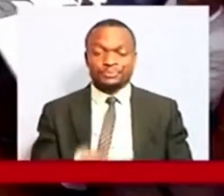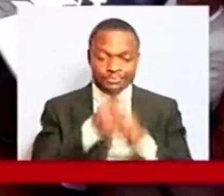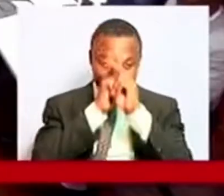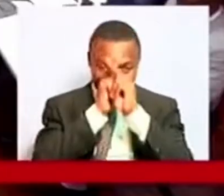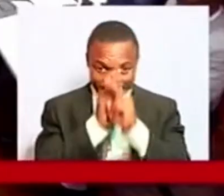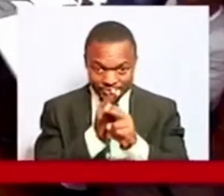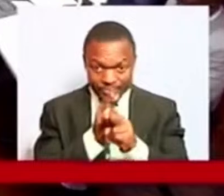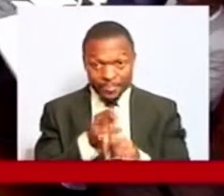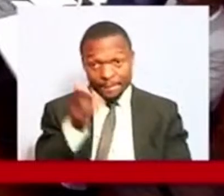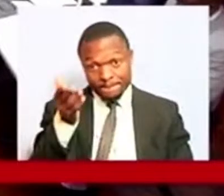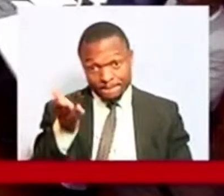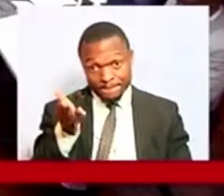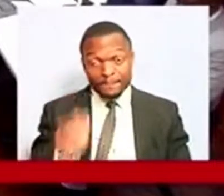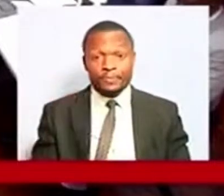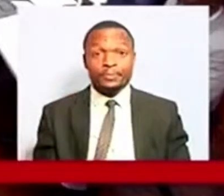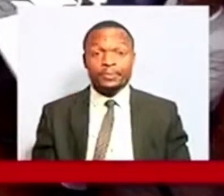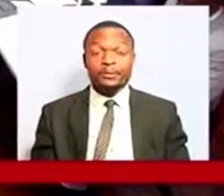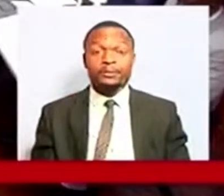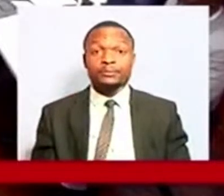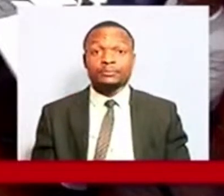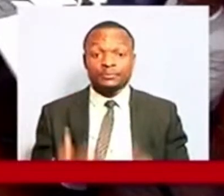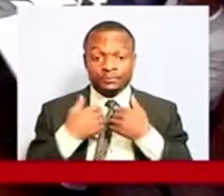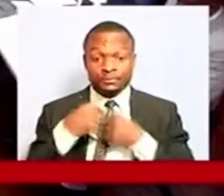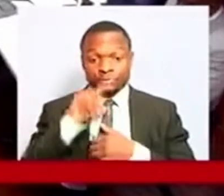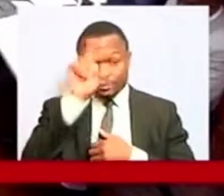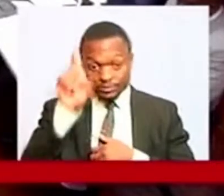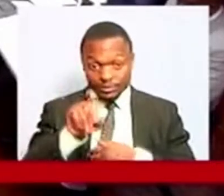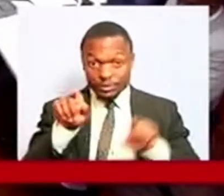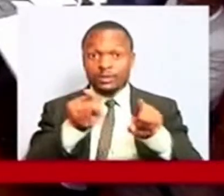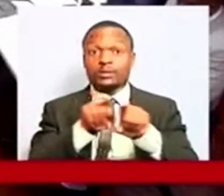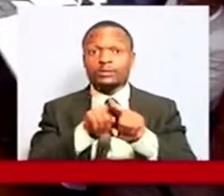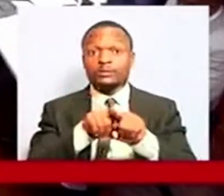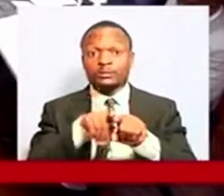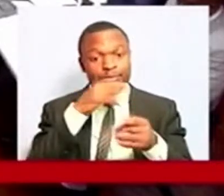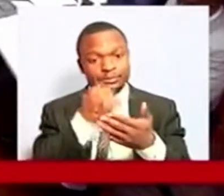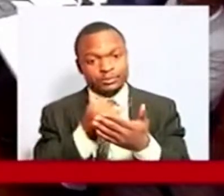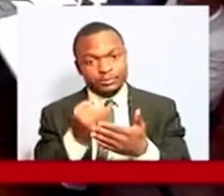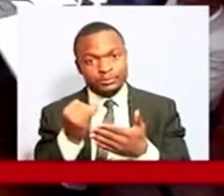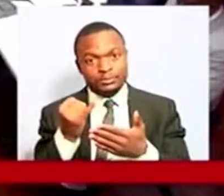Honorable, you had a question on a similar